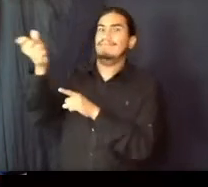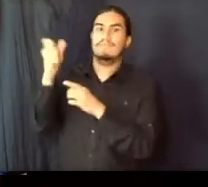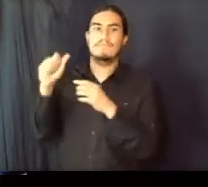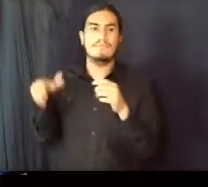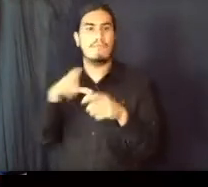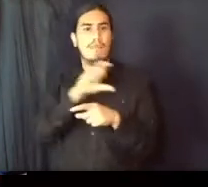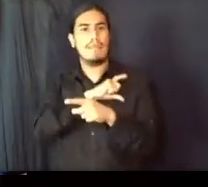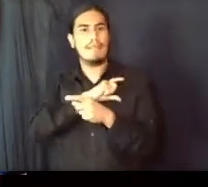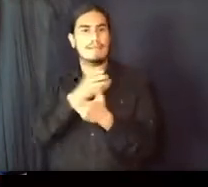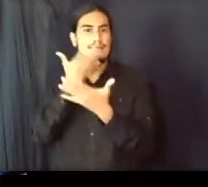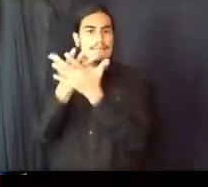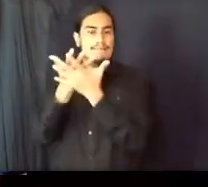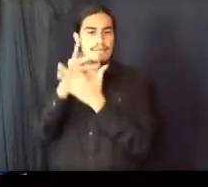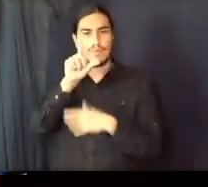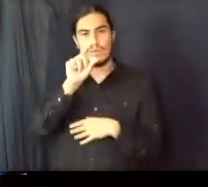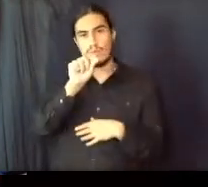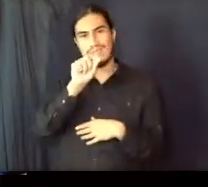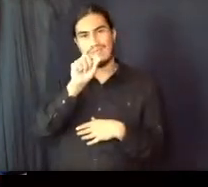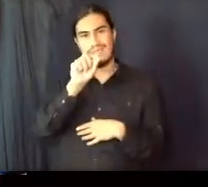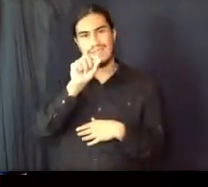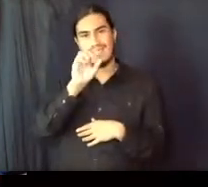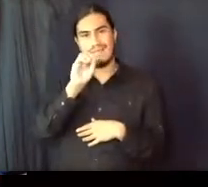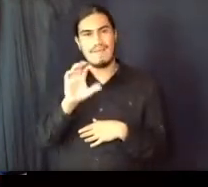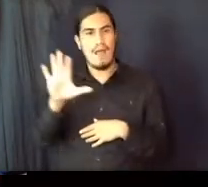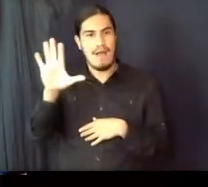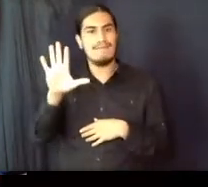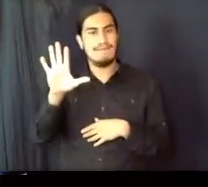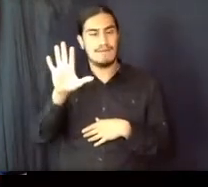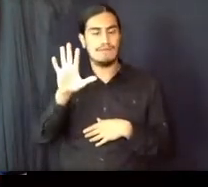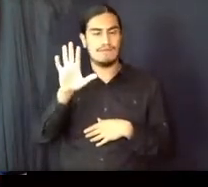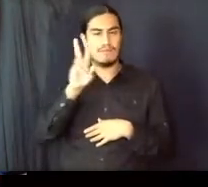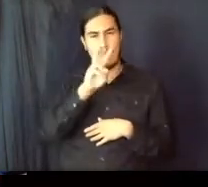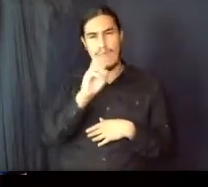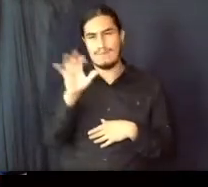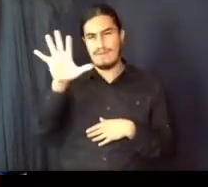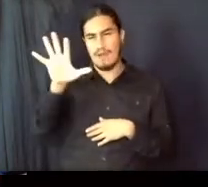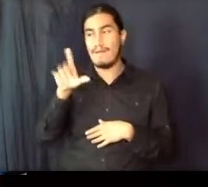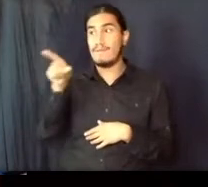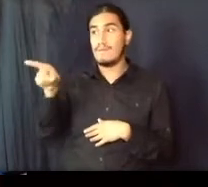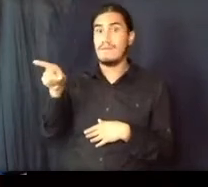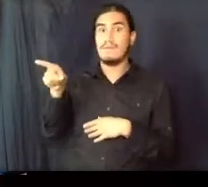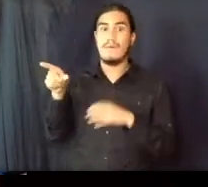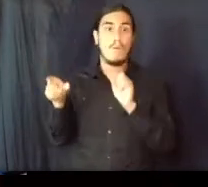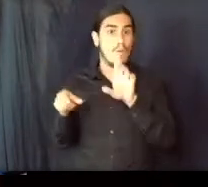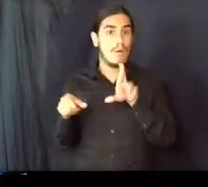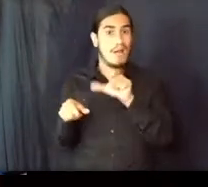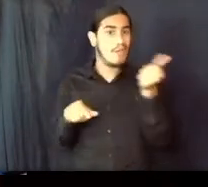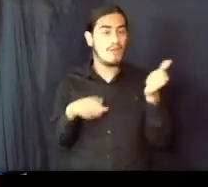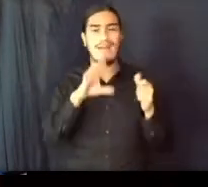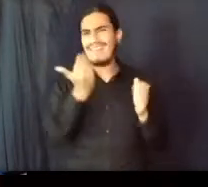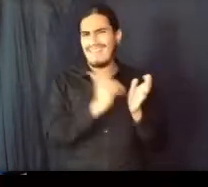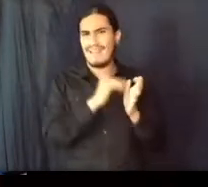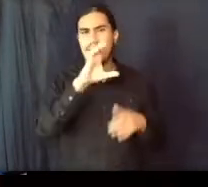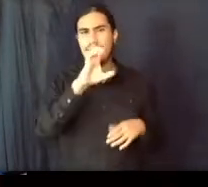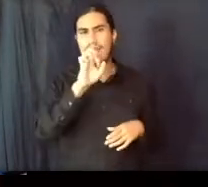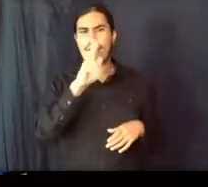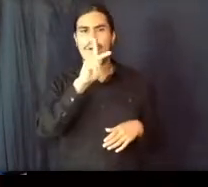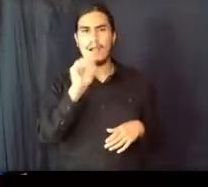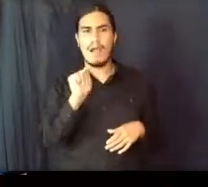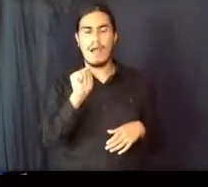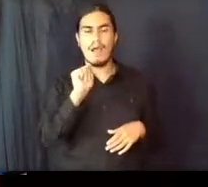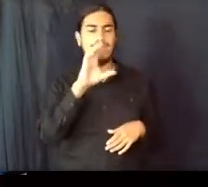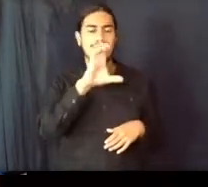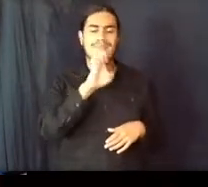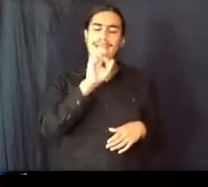2005. In the US context, one can think of Erica Garner, Eric Garner's daughter, who, after